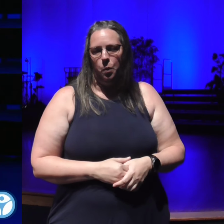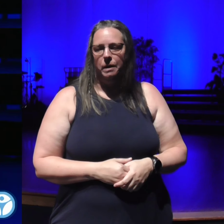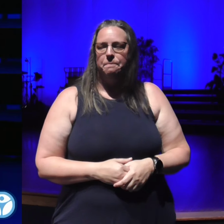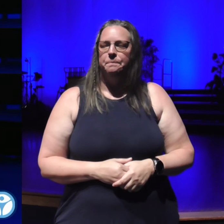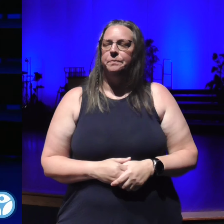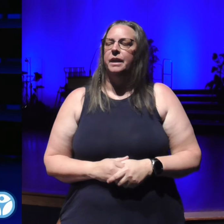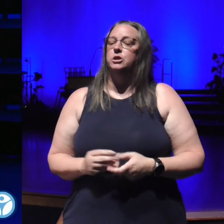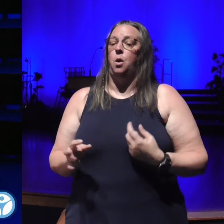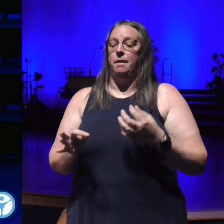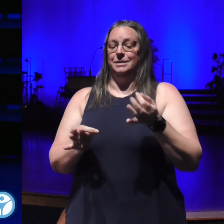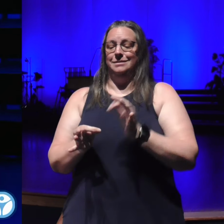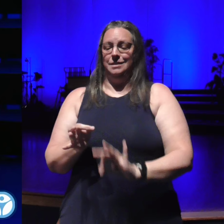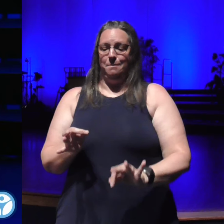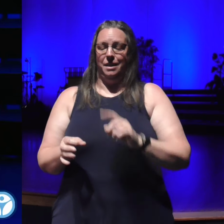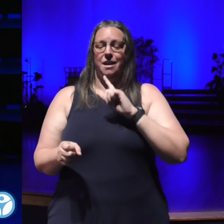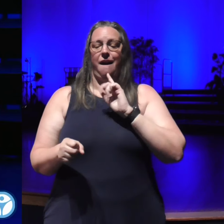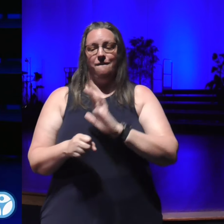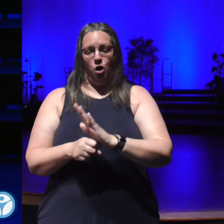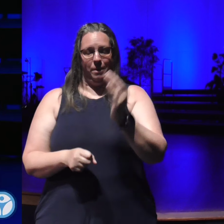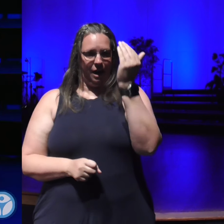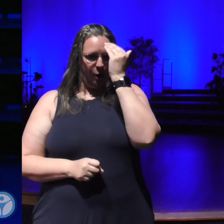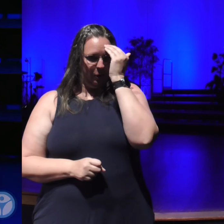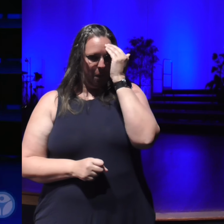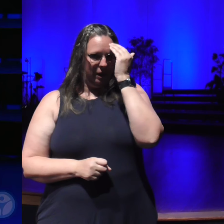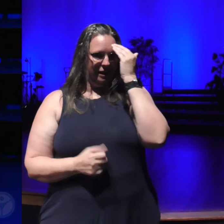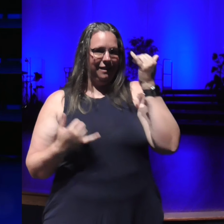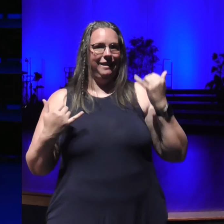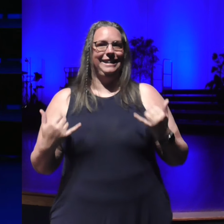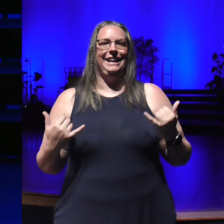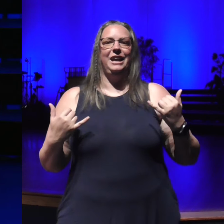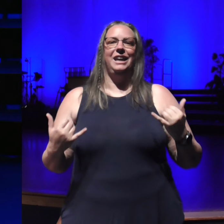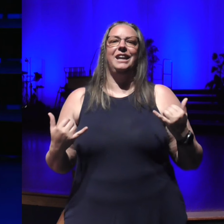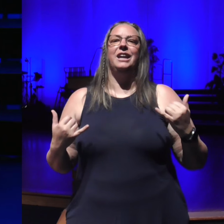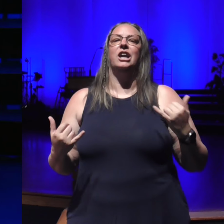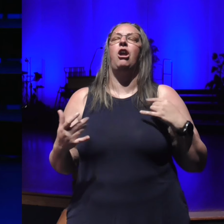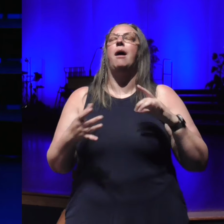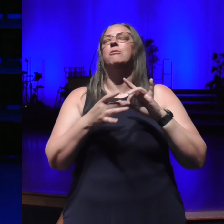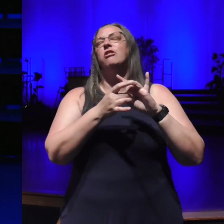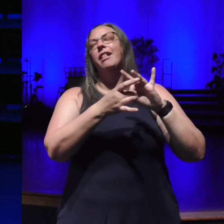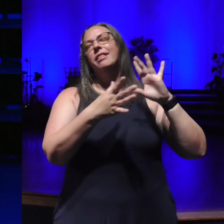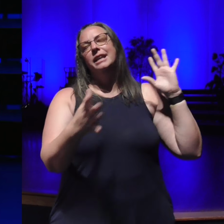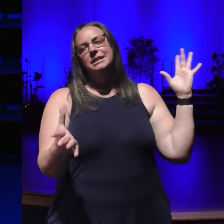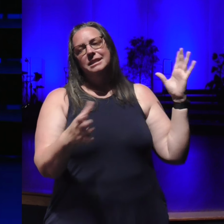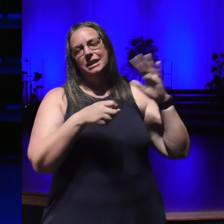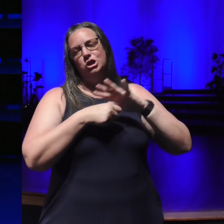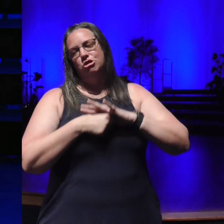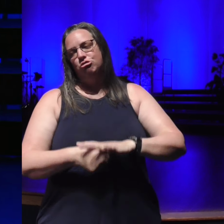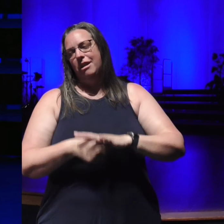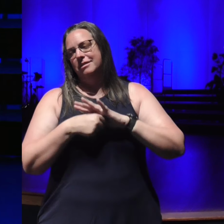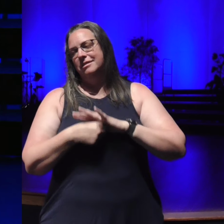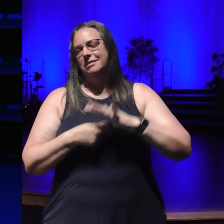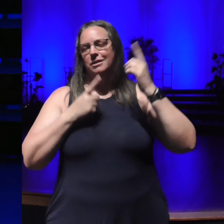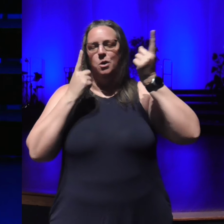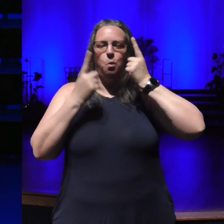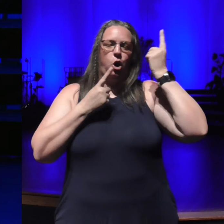So simply affirming and knowing right here and right now, and releasing any perceived stress or